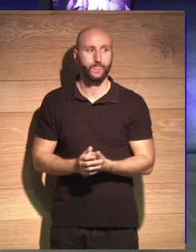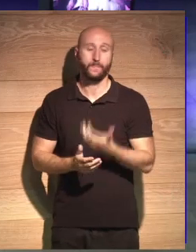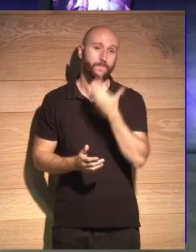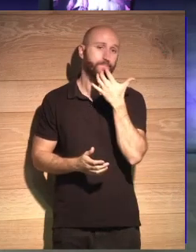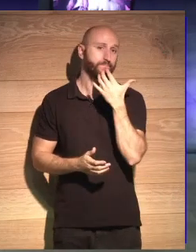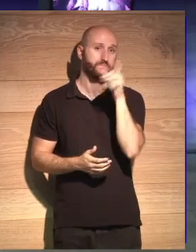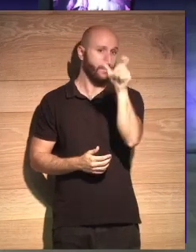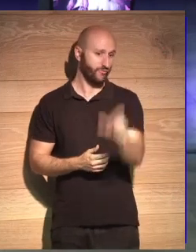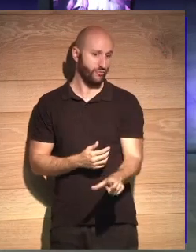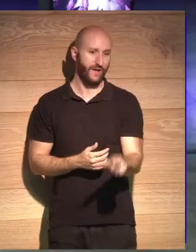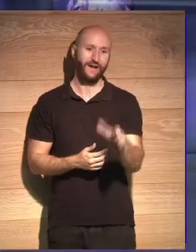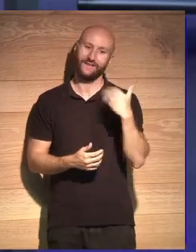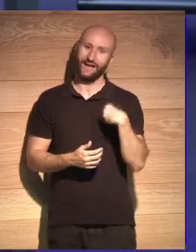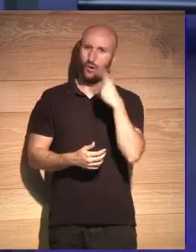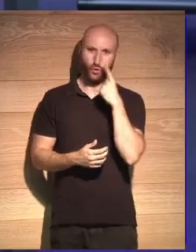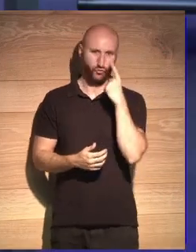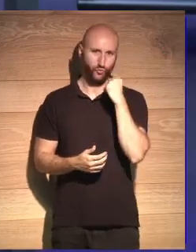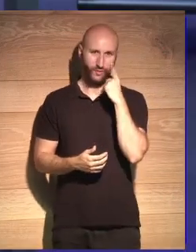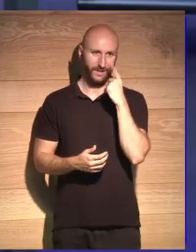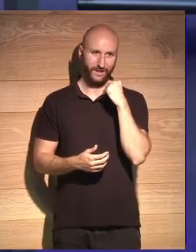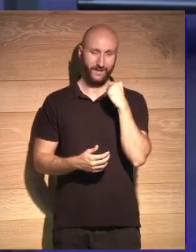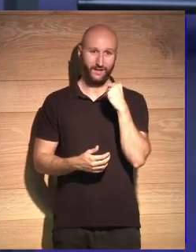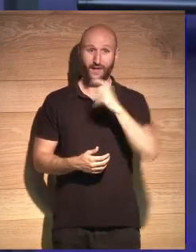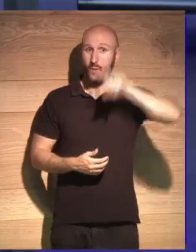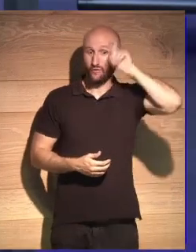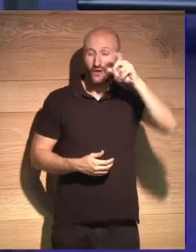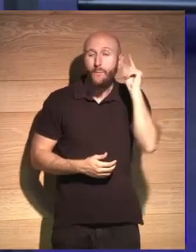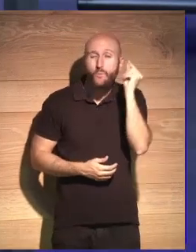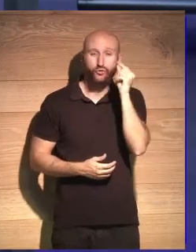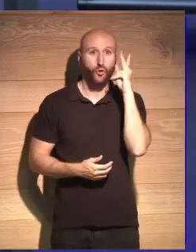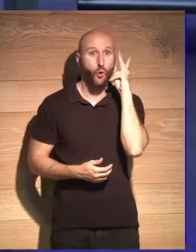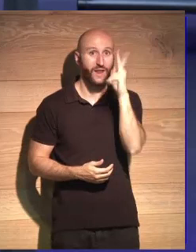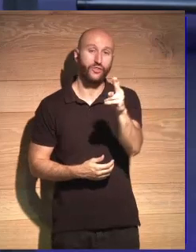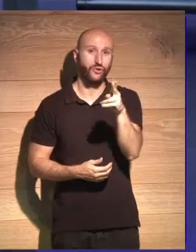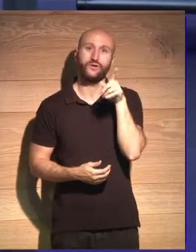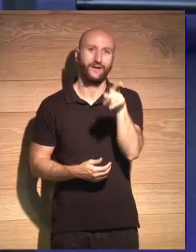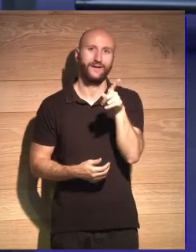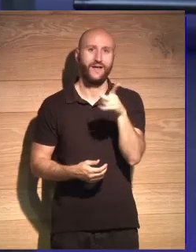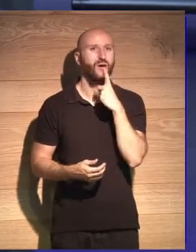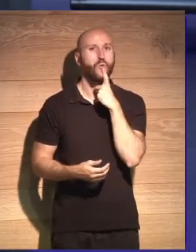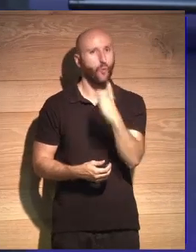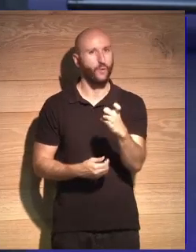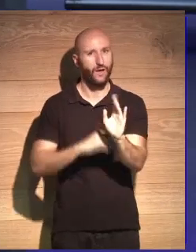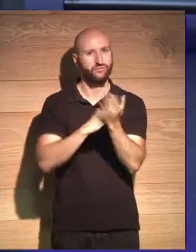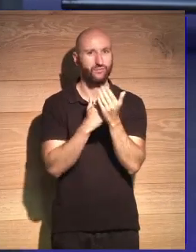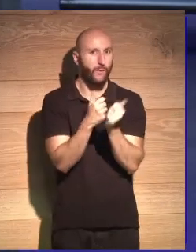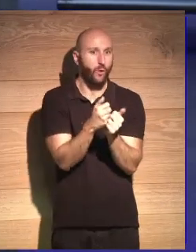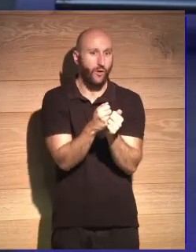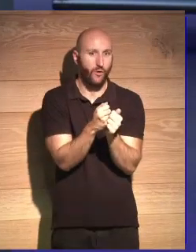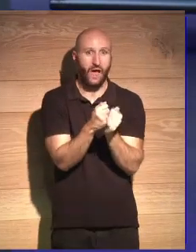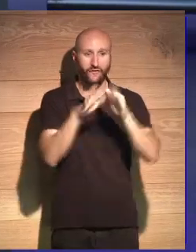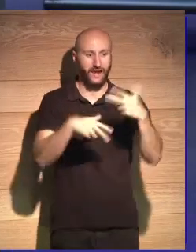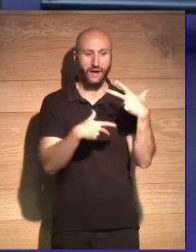you are right. A person who is nearing the end of his or her